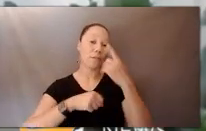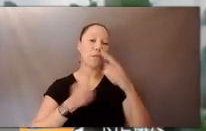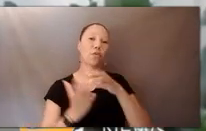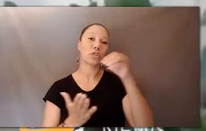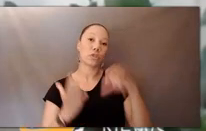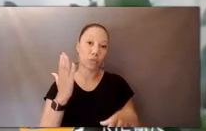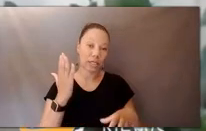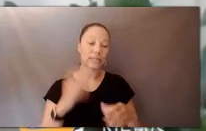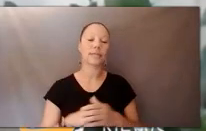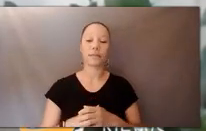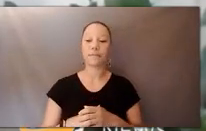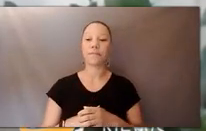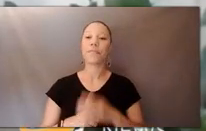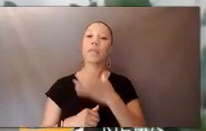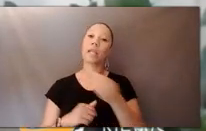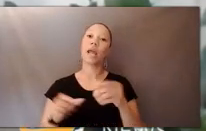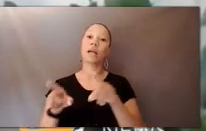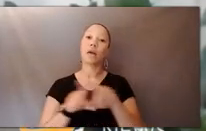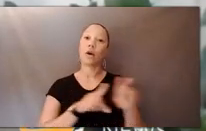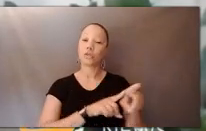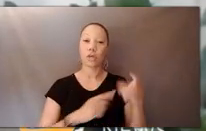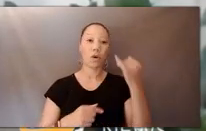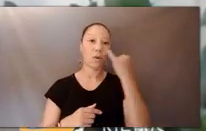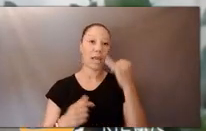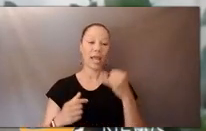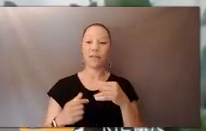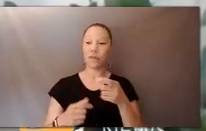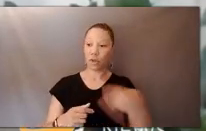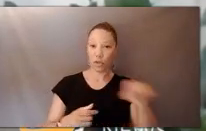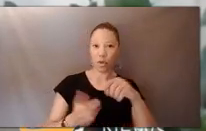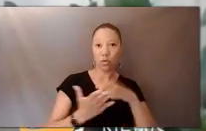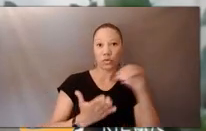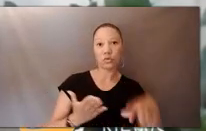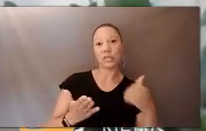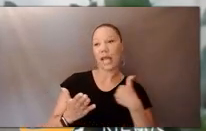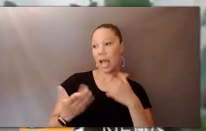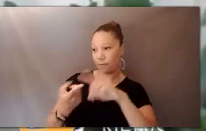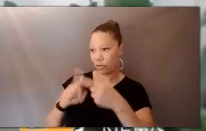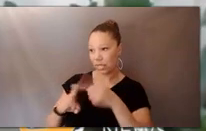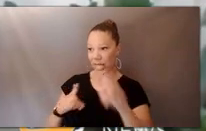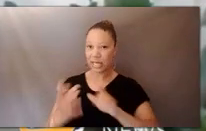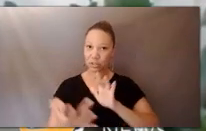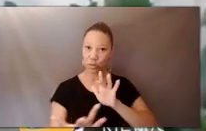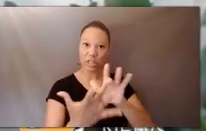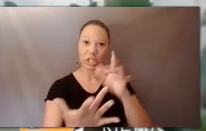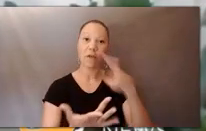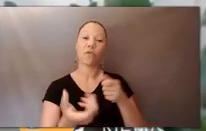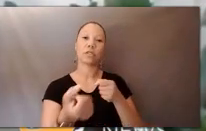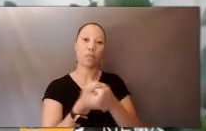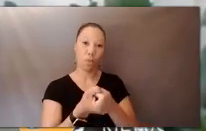should they need them, and even if they have friends who they think should reach out, what can we offer them?